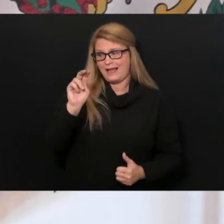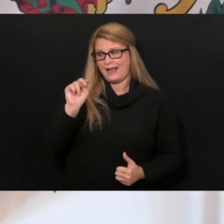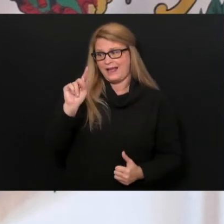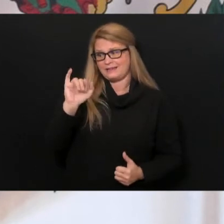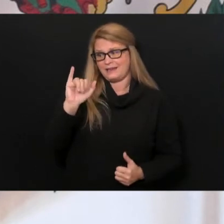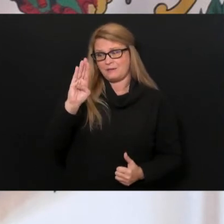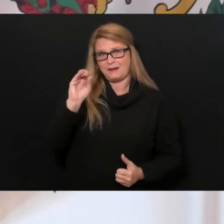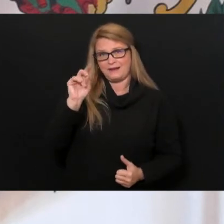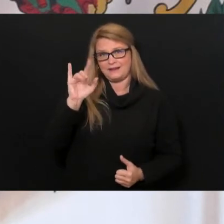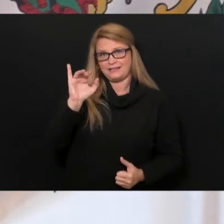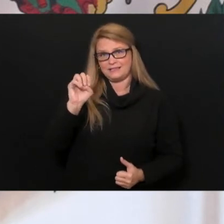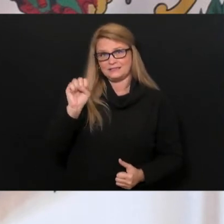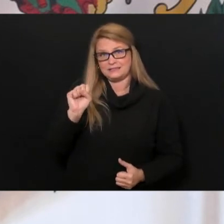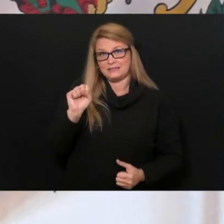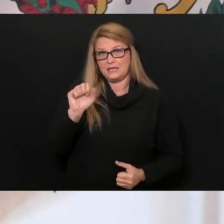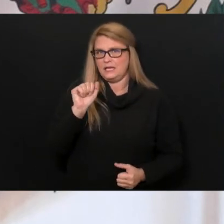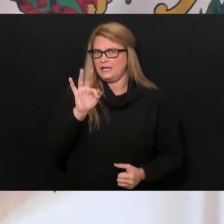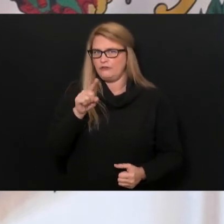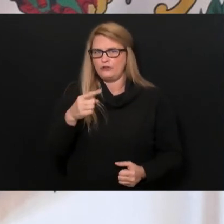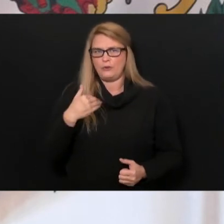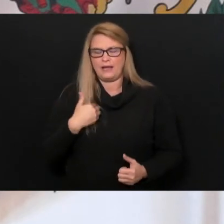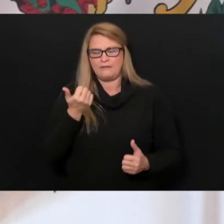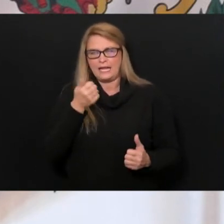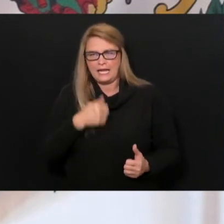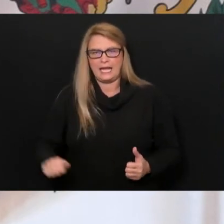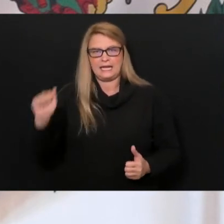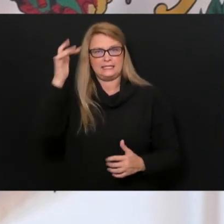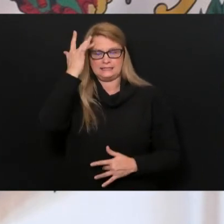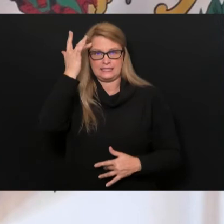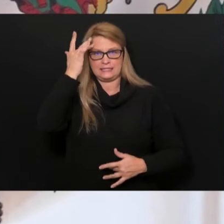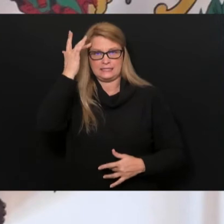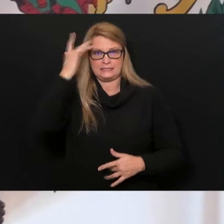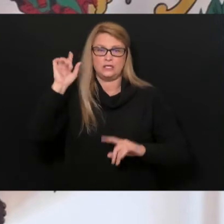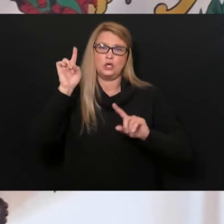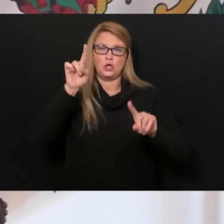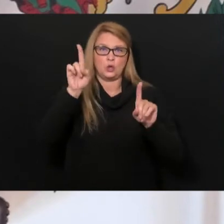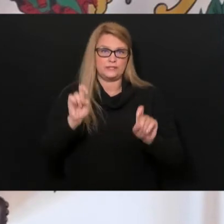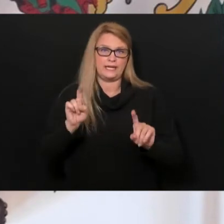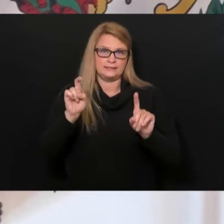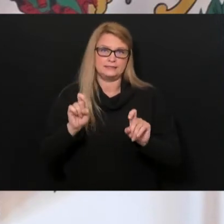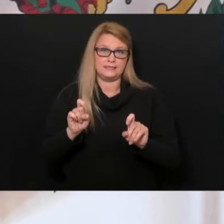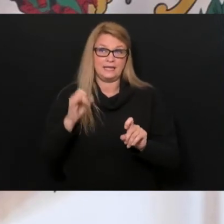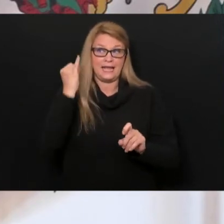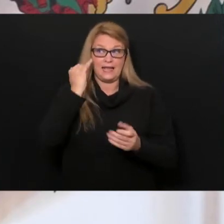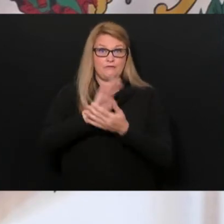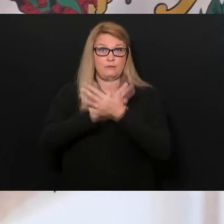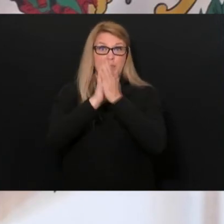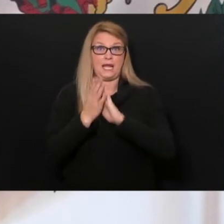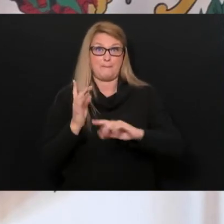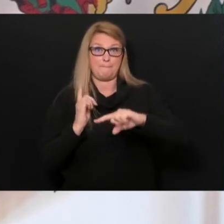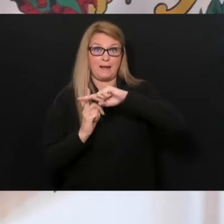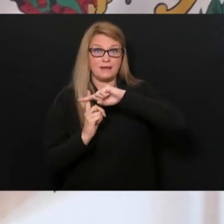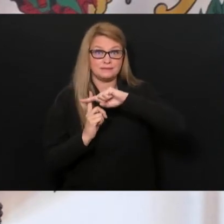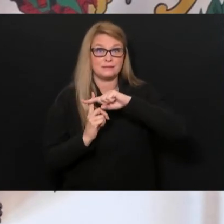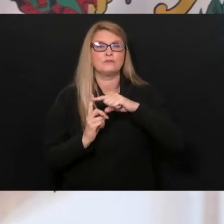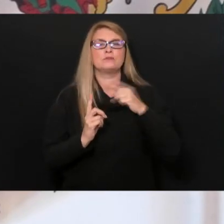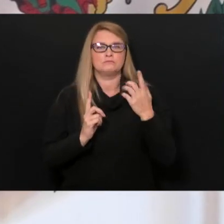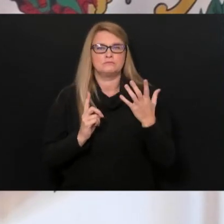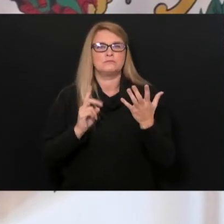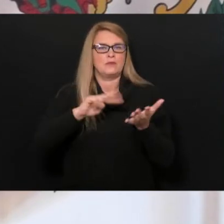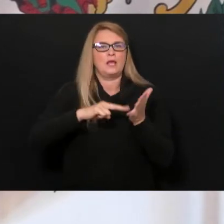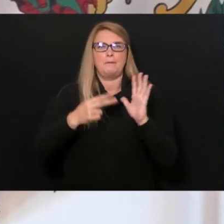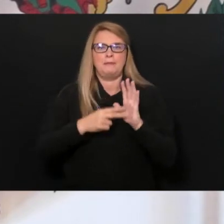got to move if you feel any level of sickness and get a test. And if it comes back positive, and then we can